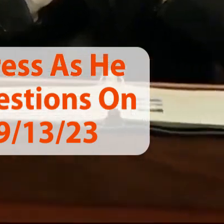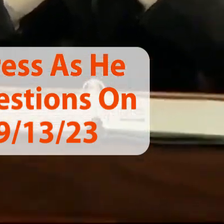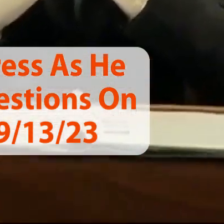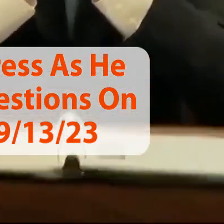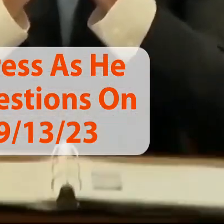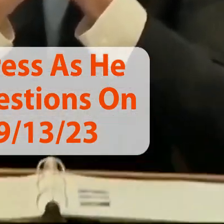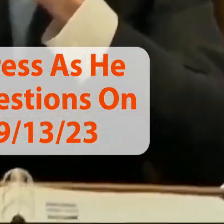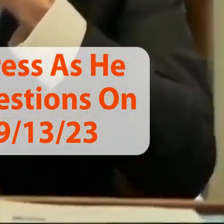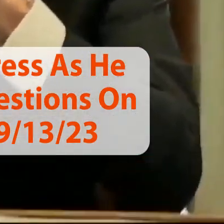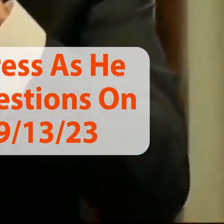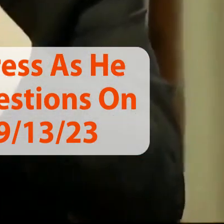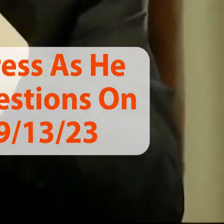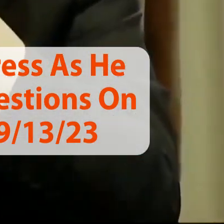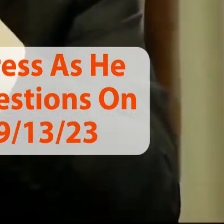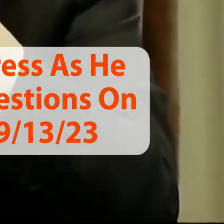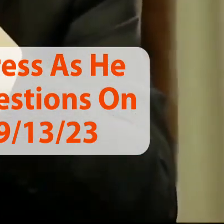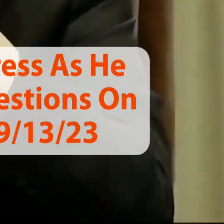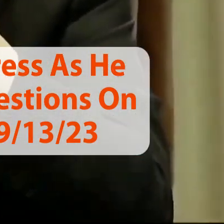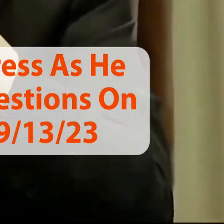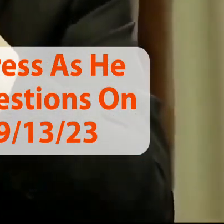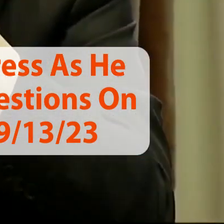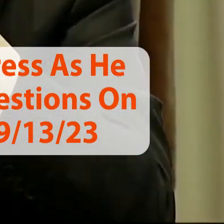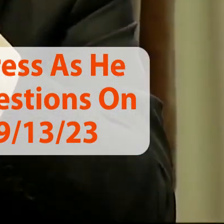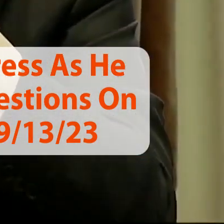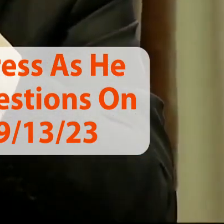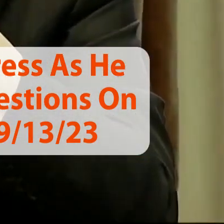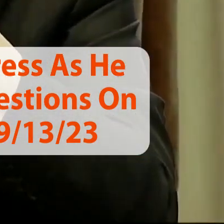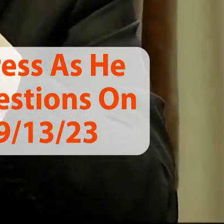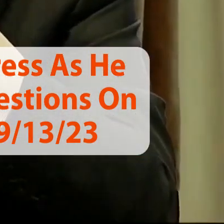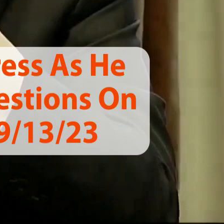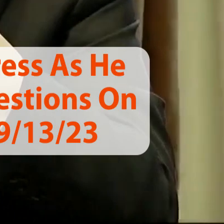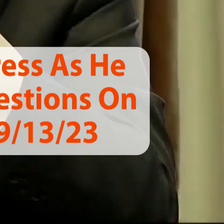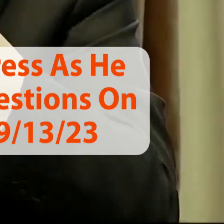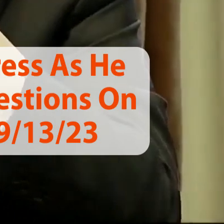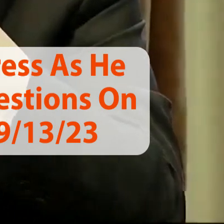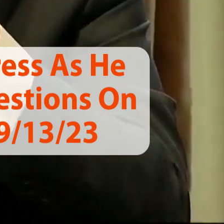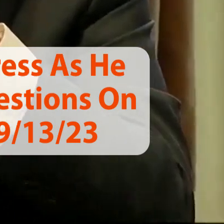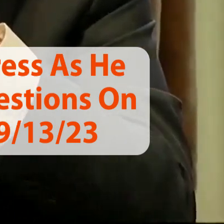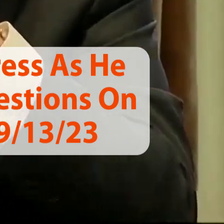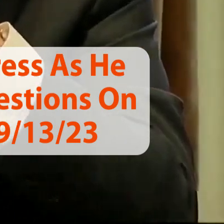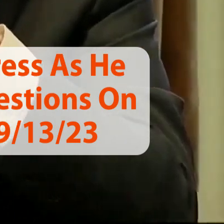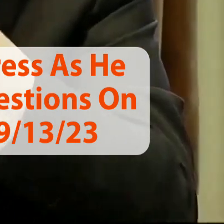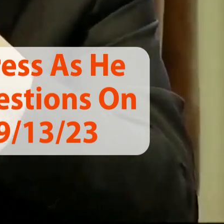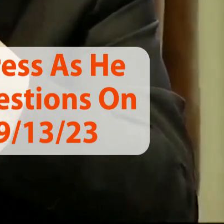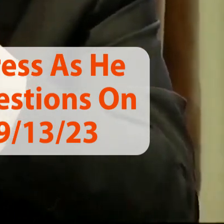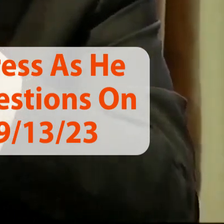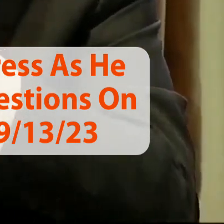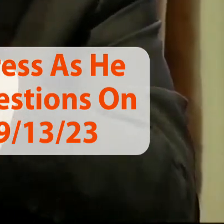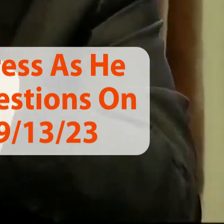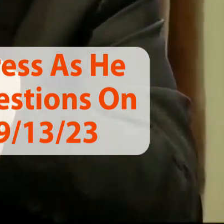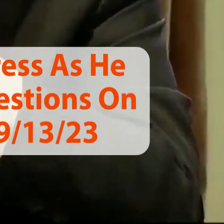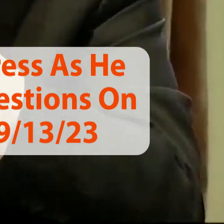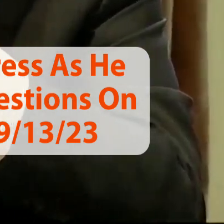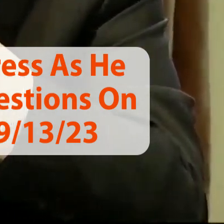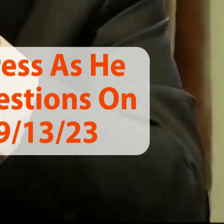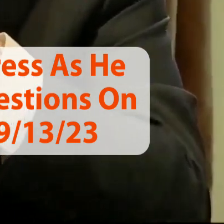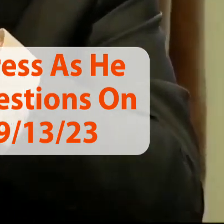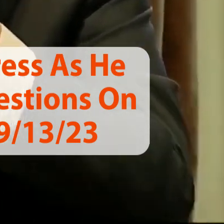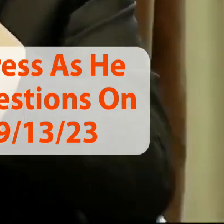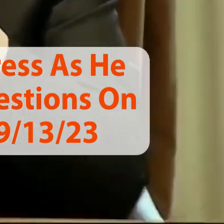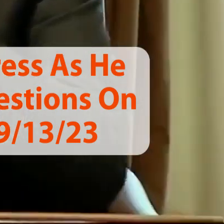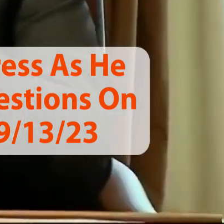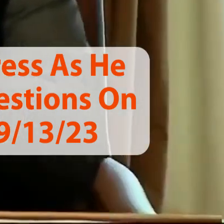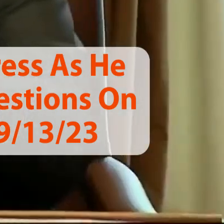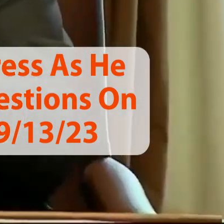Mr. President, response to impeachment. Response to impeachment. We begin. We off the floor.